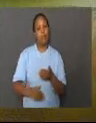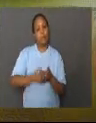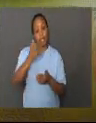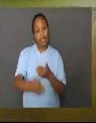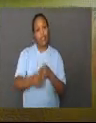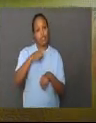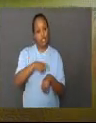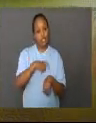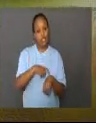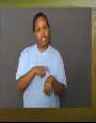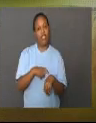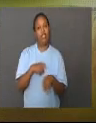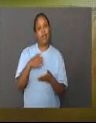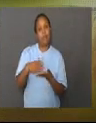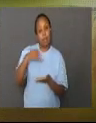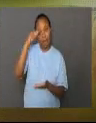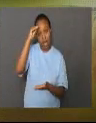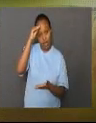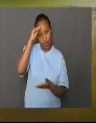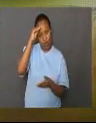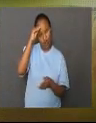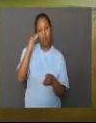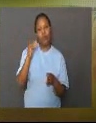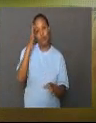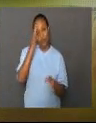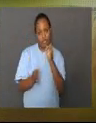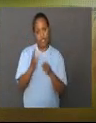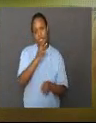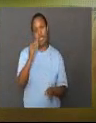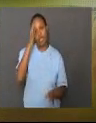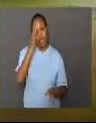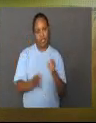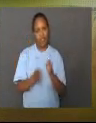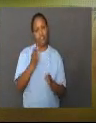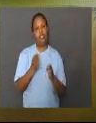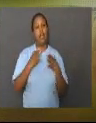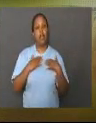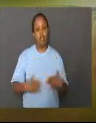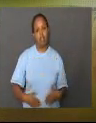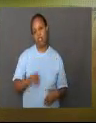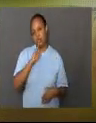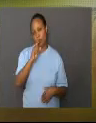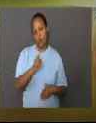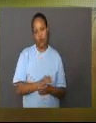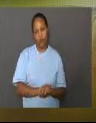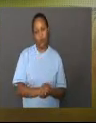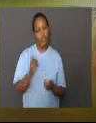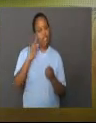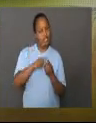Next time, we will learn about justice and the judiciary.